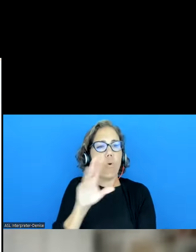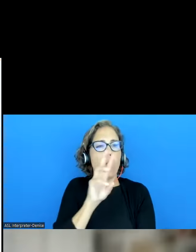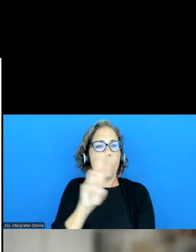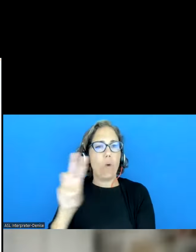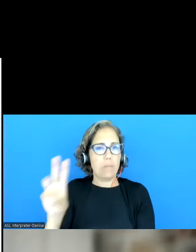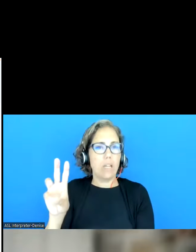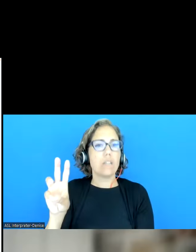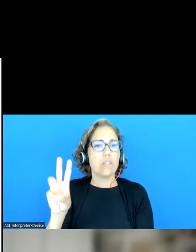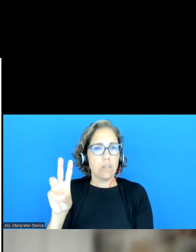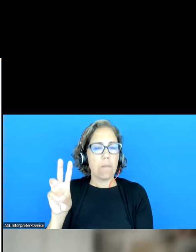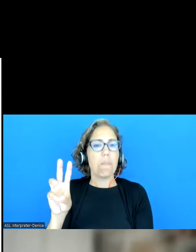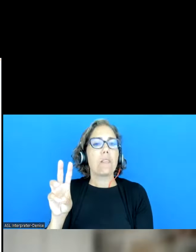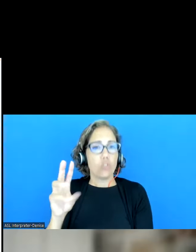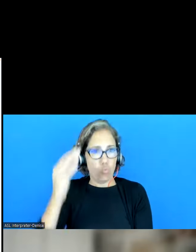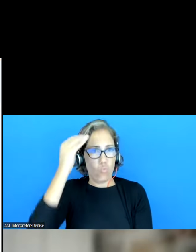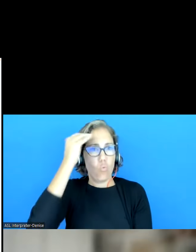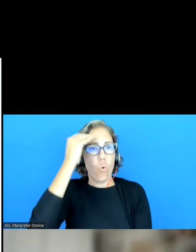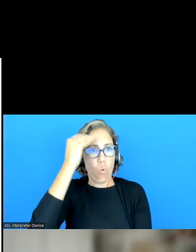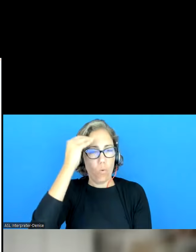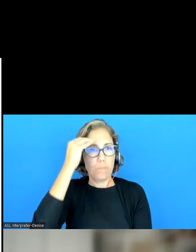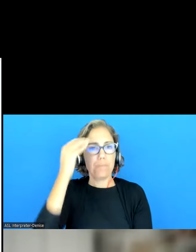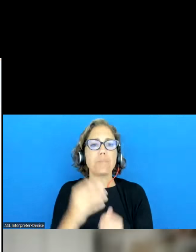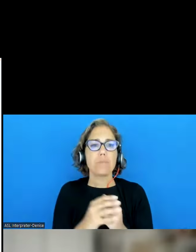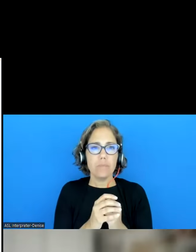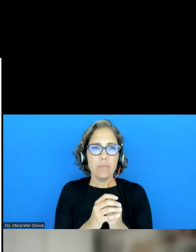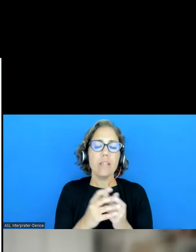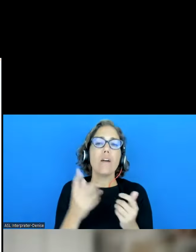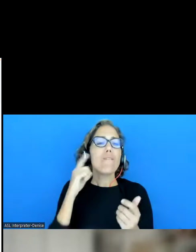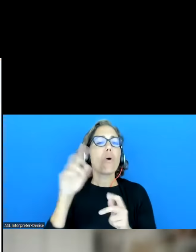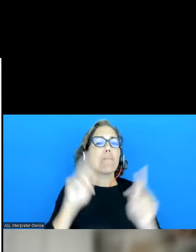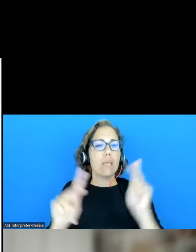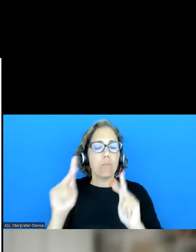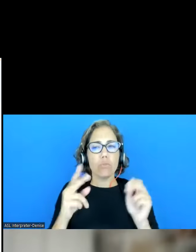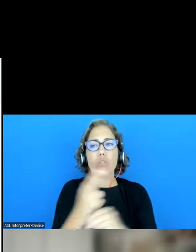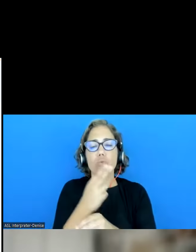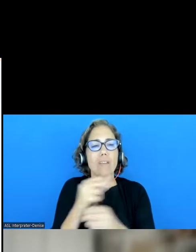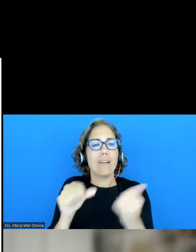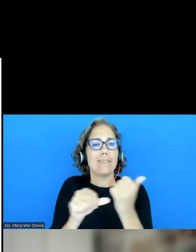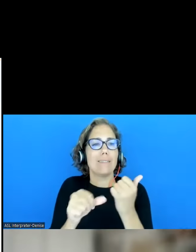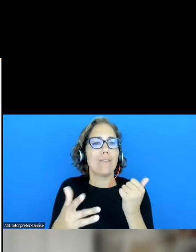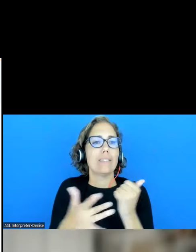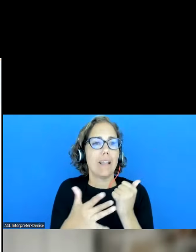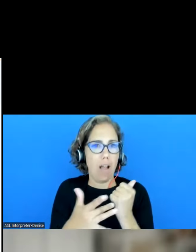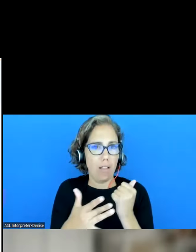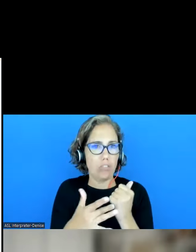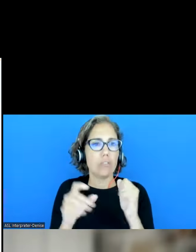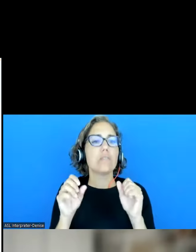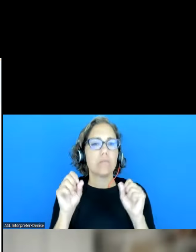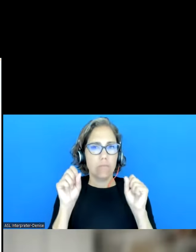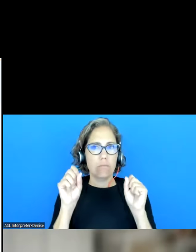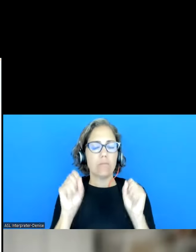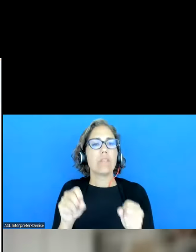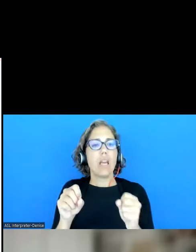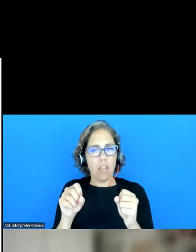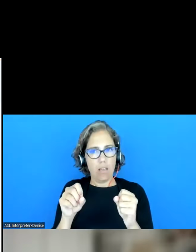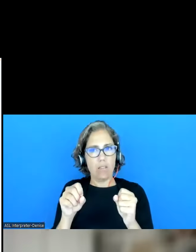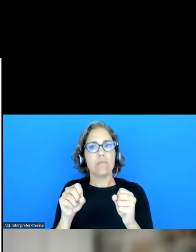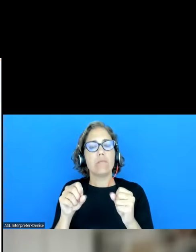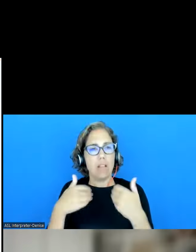ignore the image, people using assistive technologies such as screen readers. So being